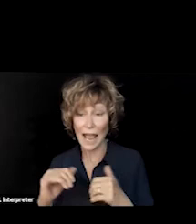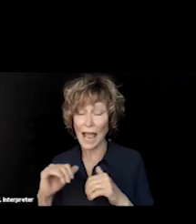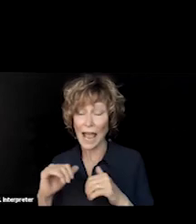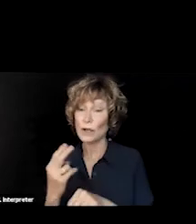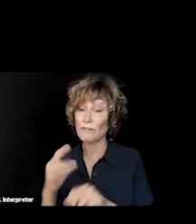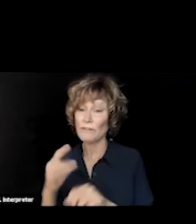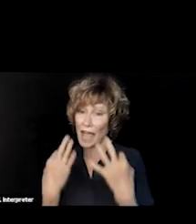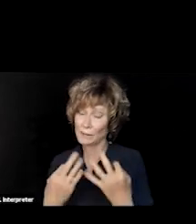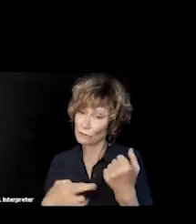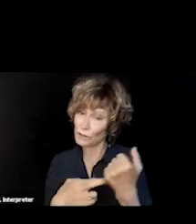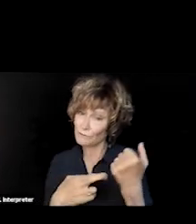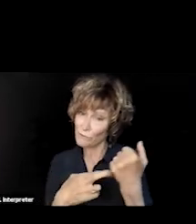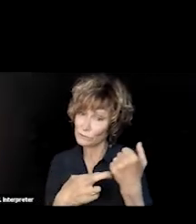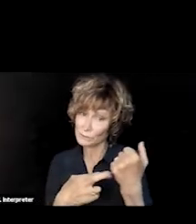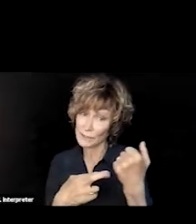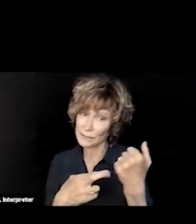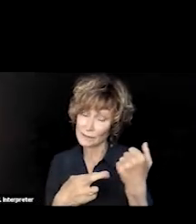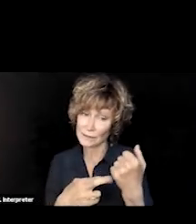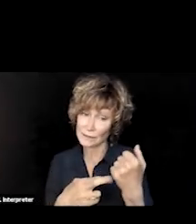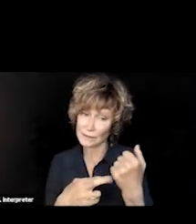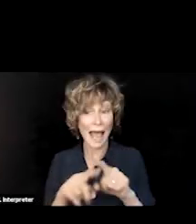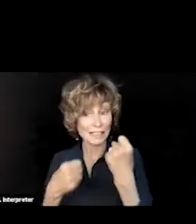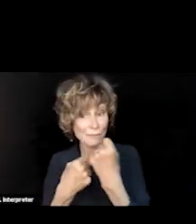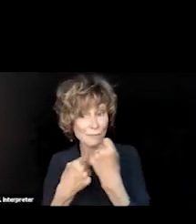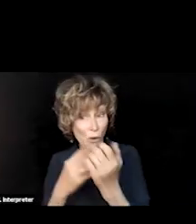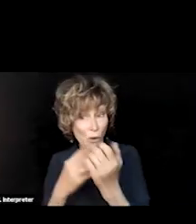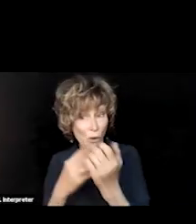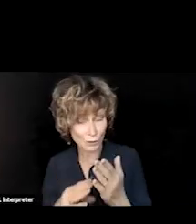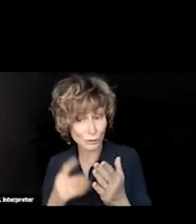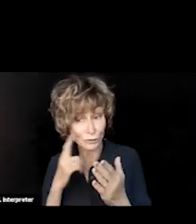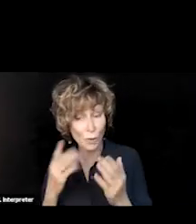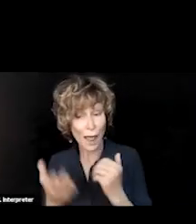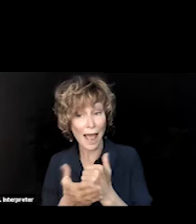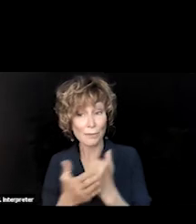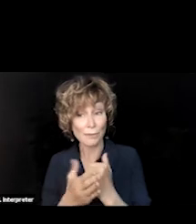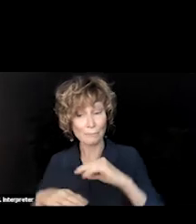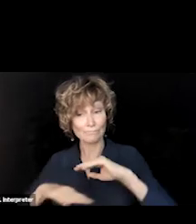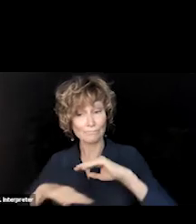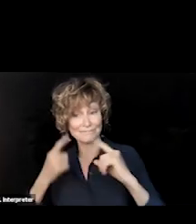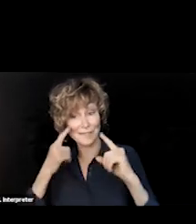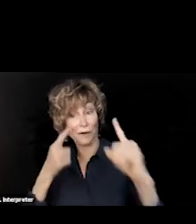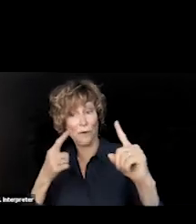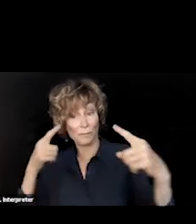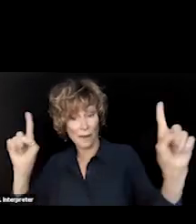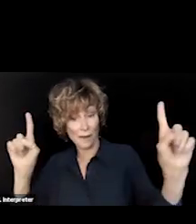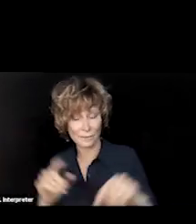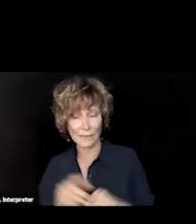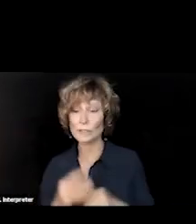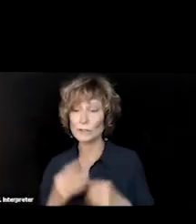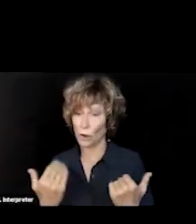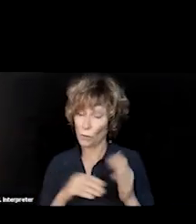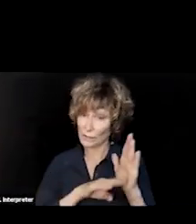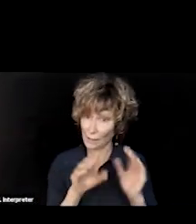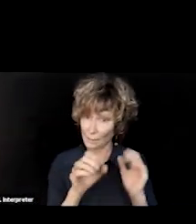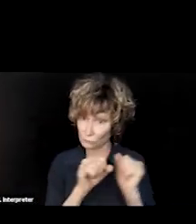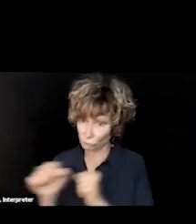family reinforcement as we support our students to reach their targeted destinations. We develop a strategy, don't we? One that